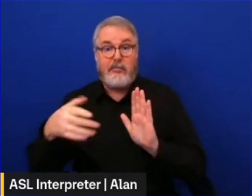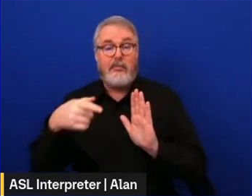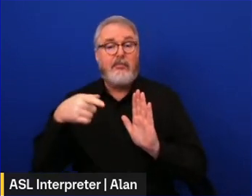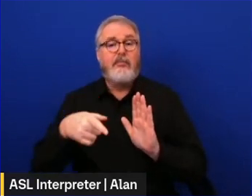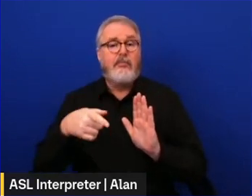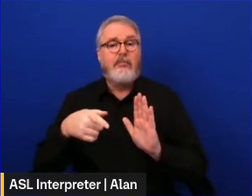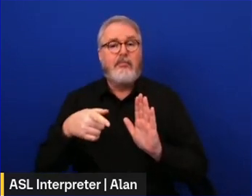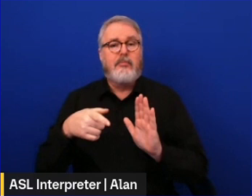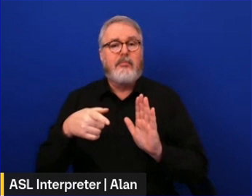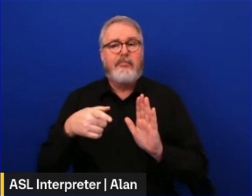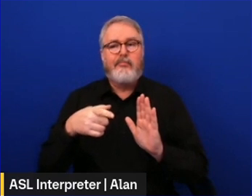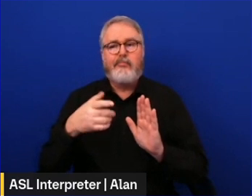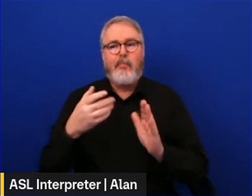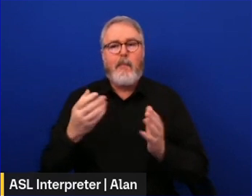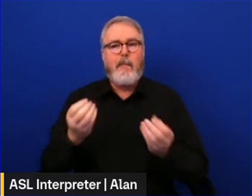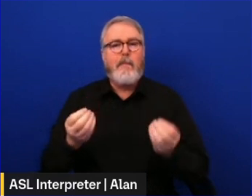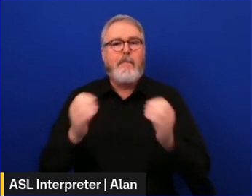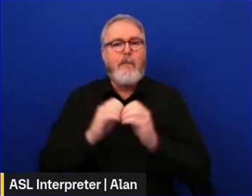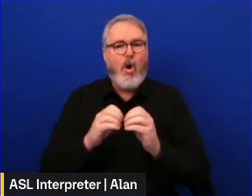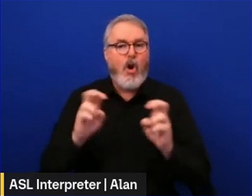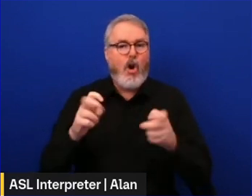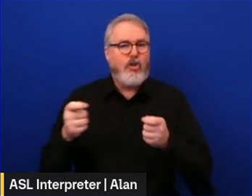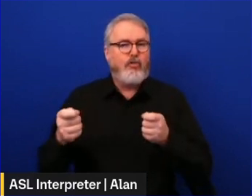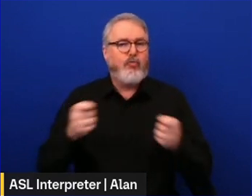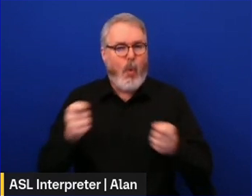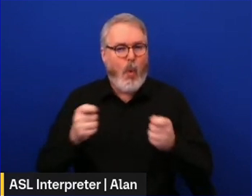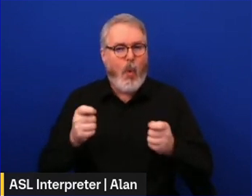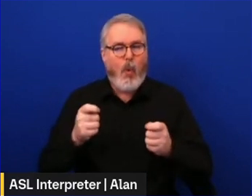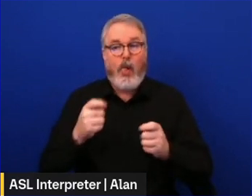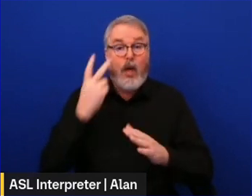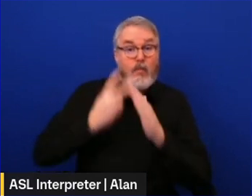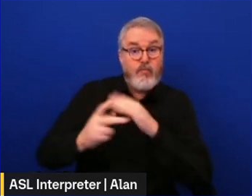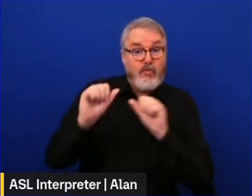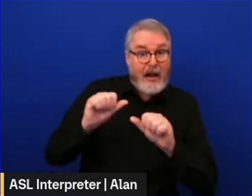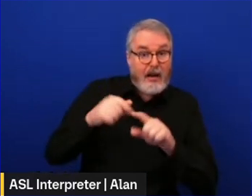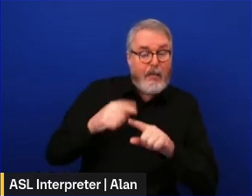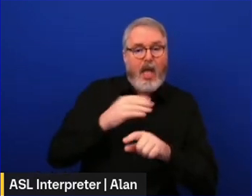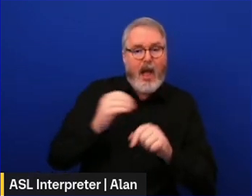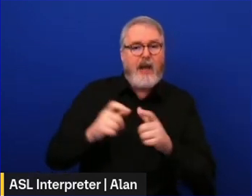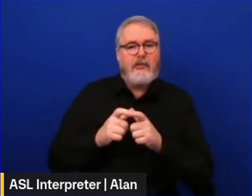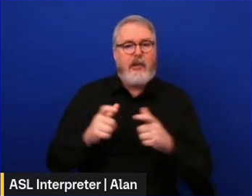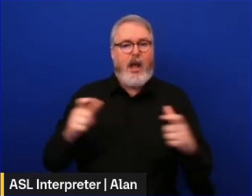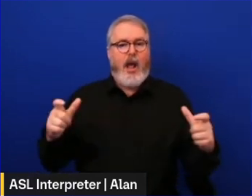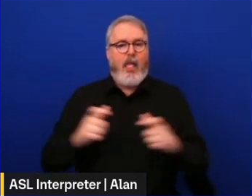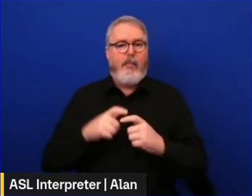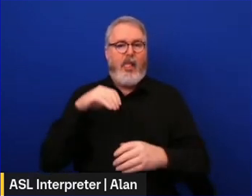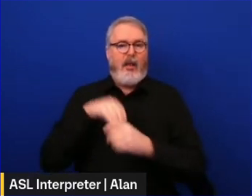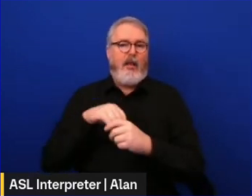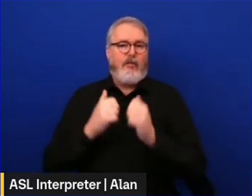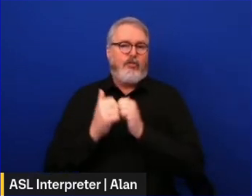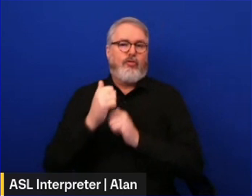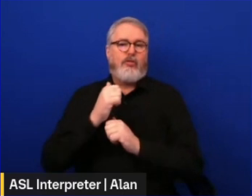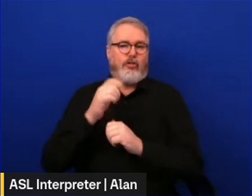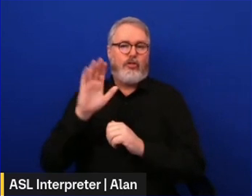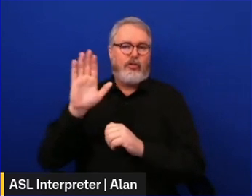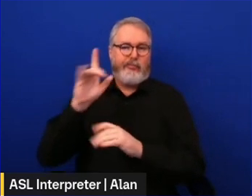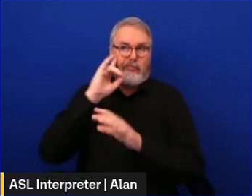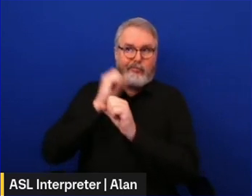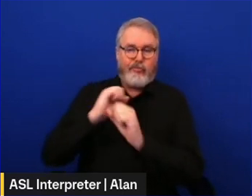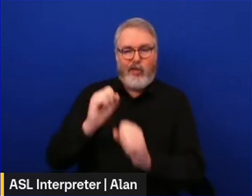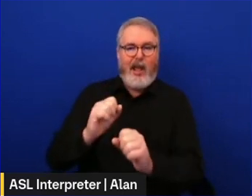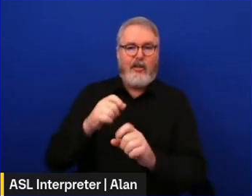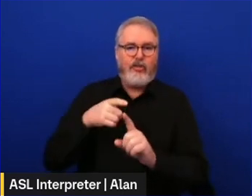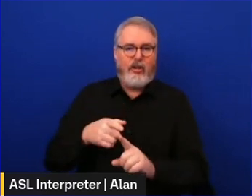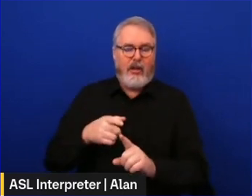let's say, to more control, predictable, and scalable infrastructure strategy. It is